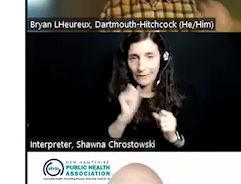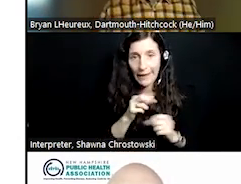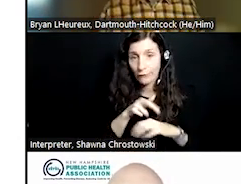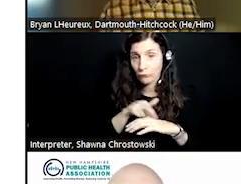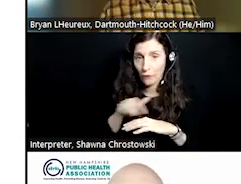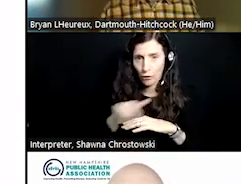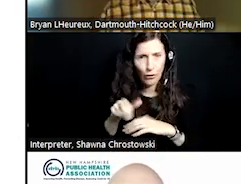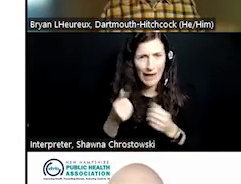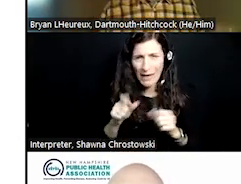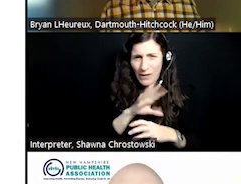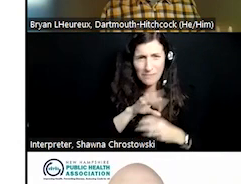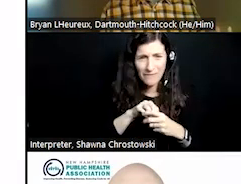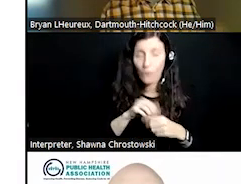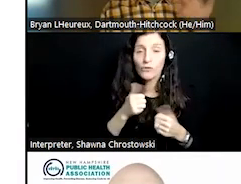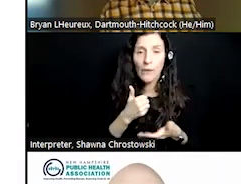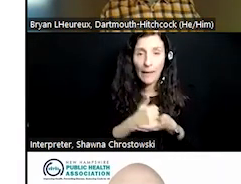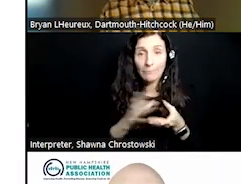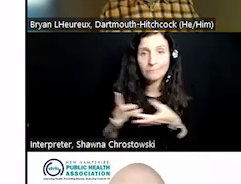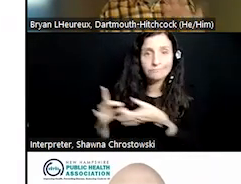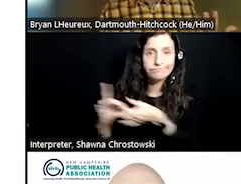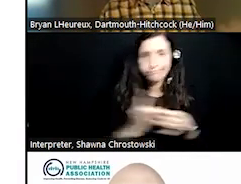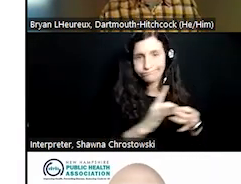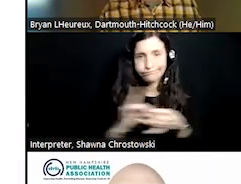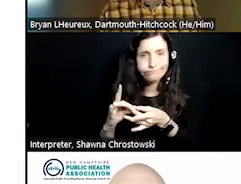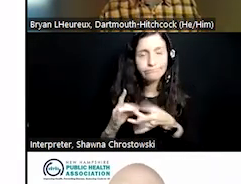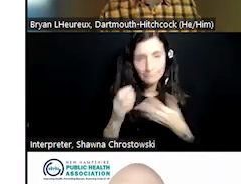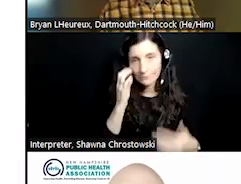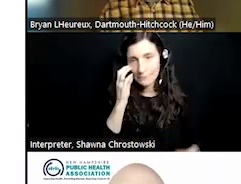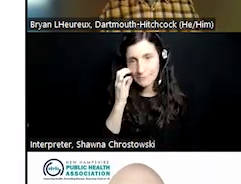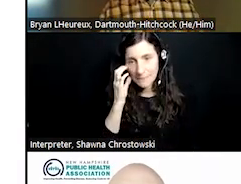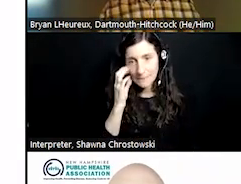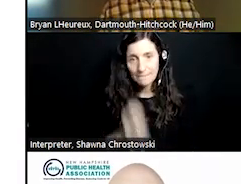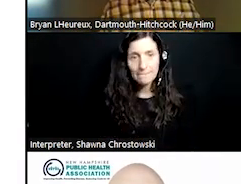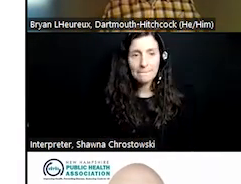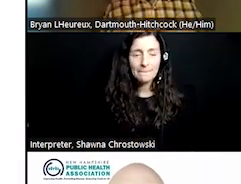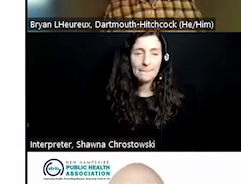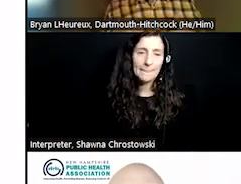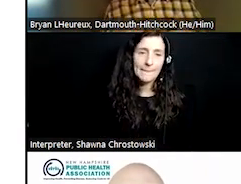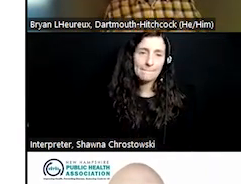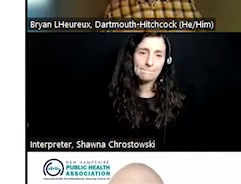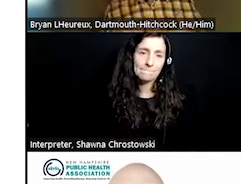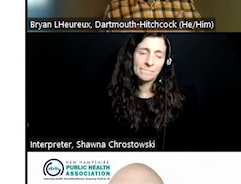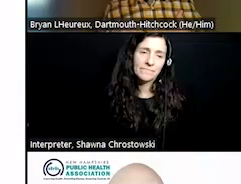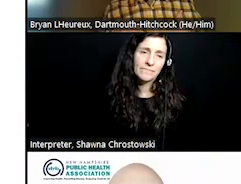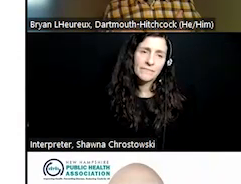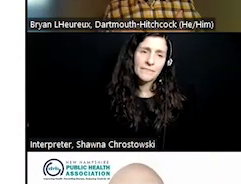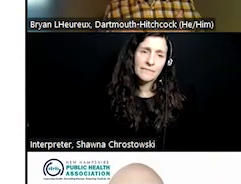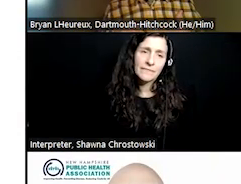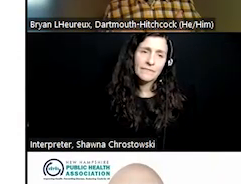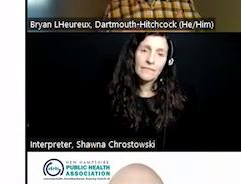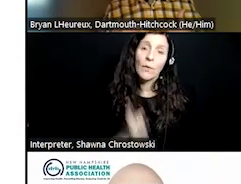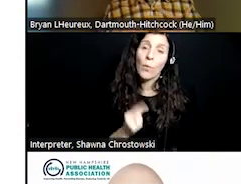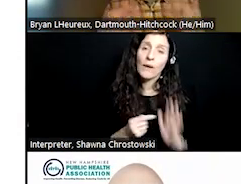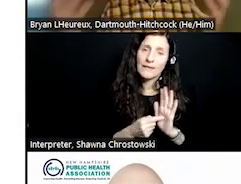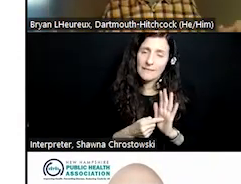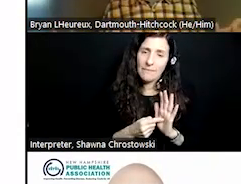helping to make that connection and in helping our patients. So one example of this would be